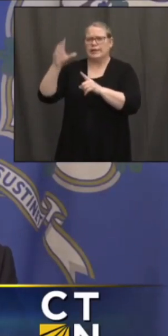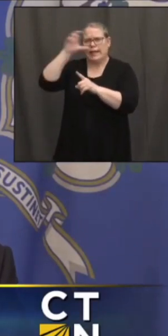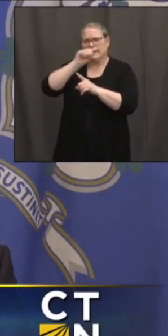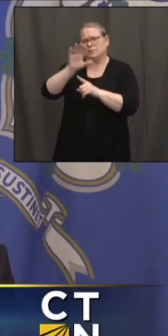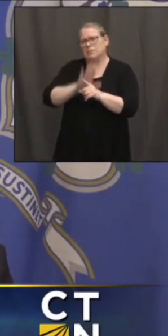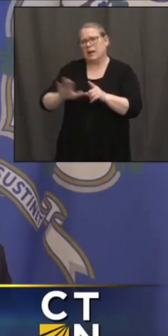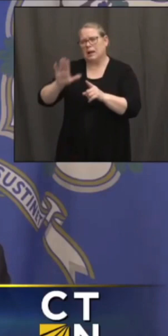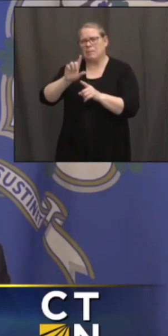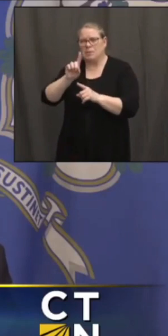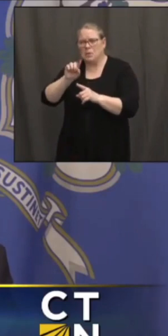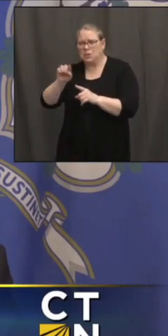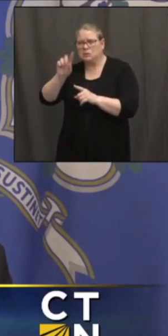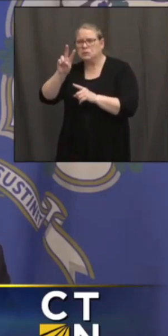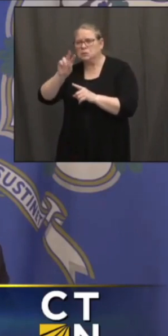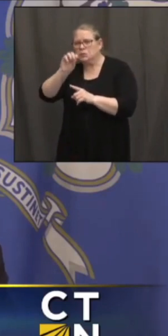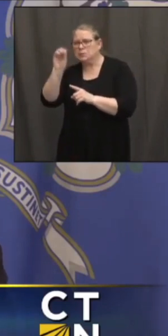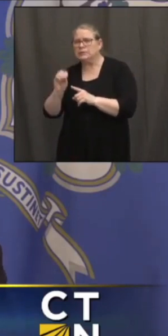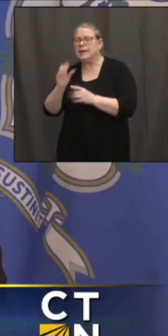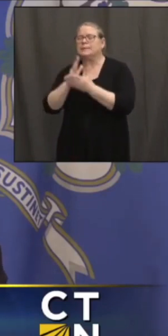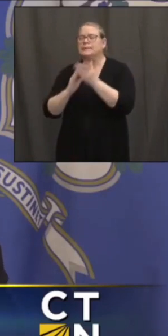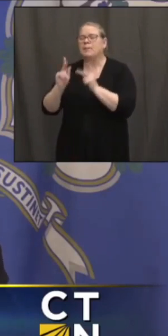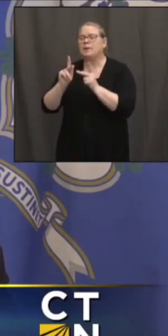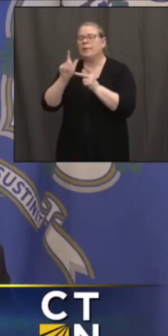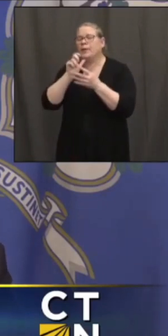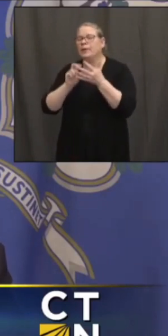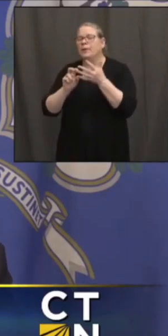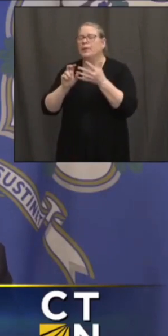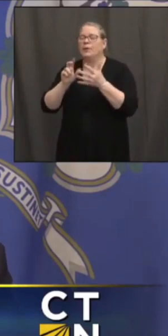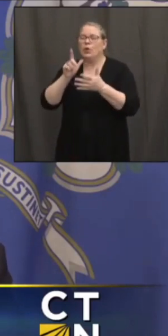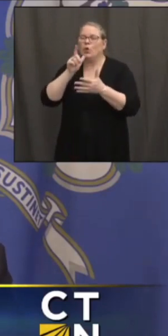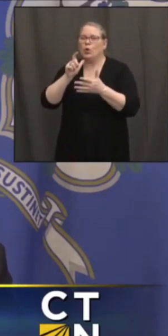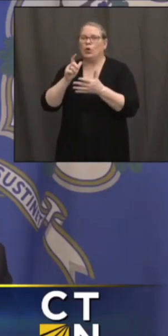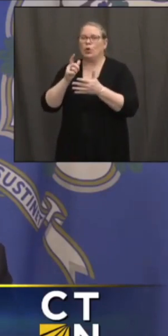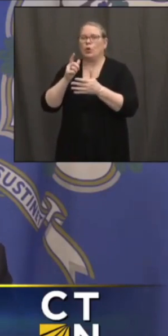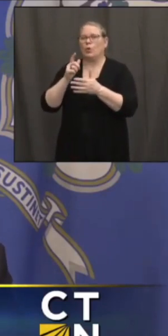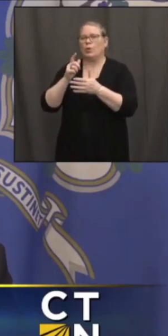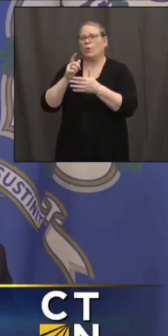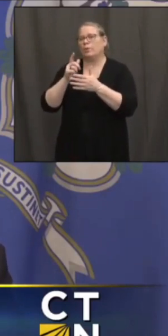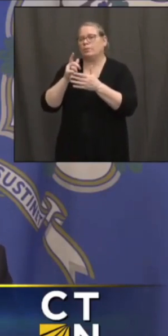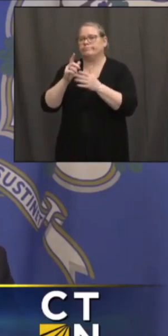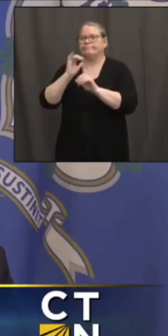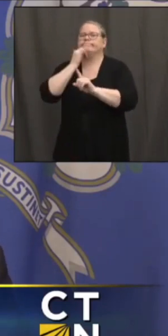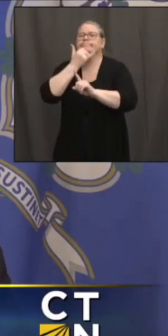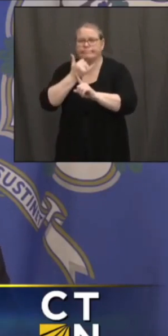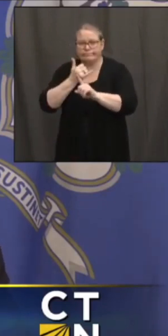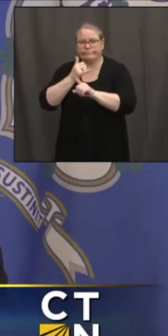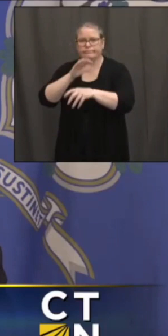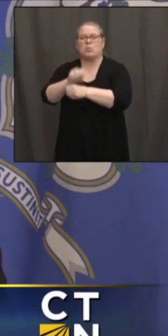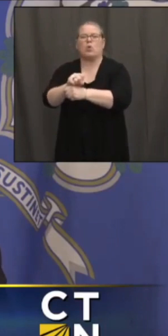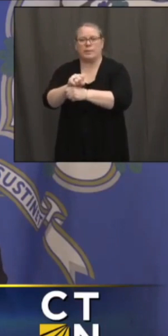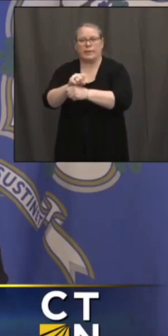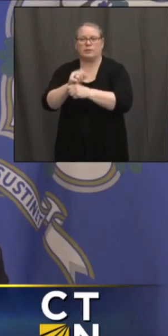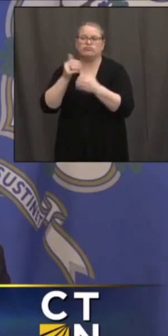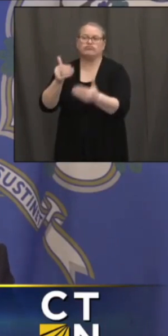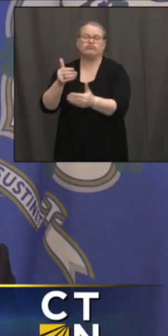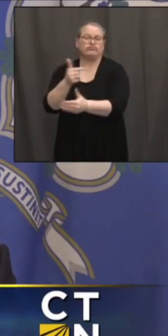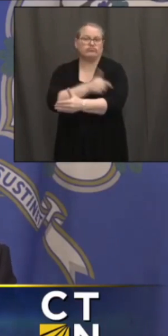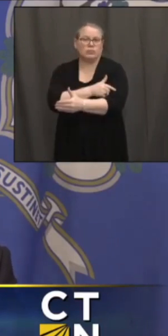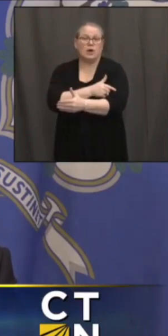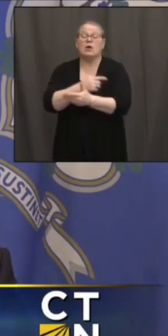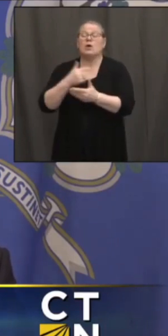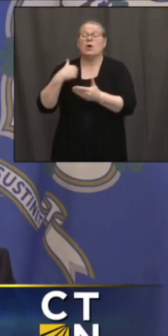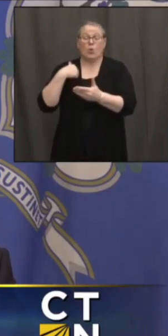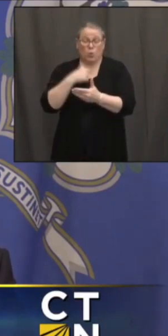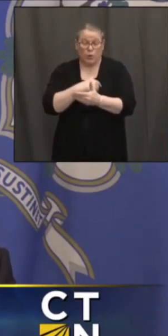some guys who are, jumping ahead of the line. I think a lot of it was sort of inadvertent. We've been doing a lot of vaccinations in a